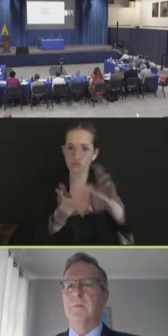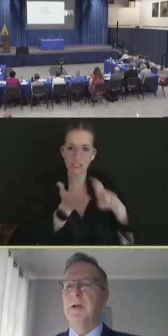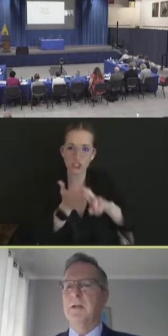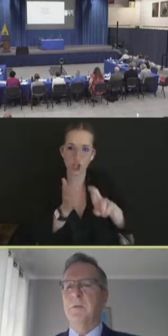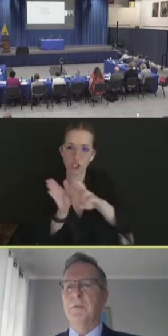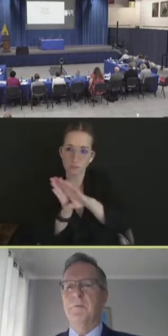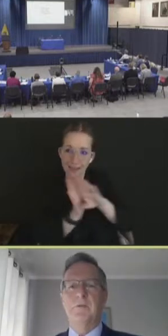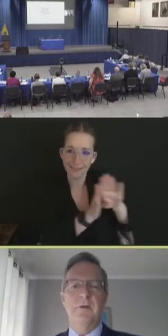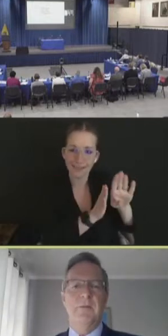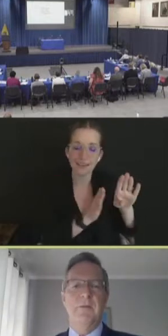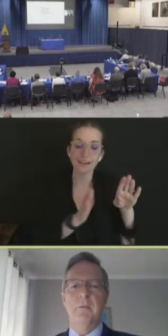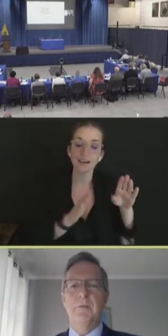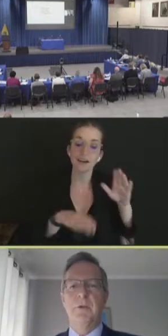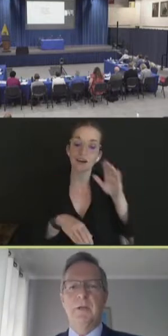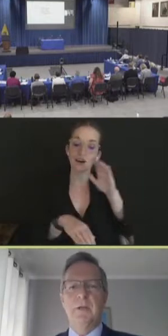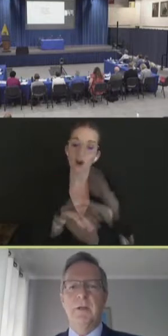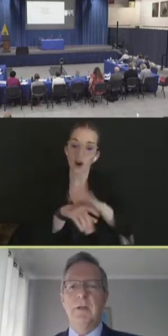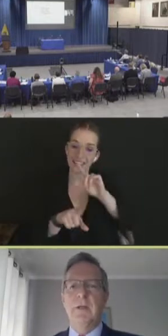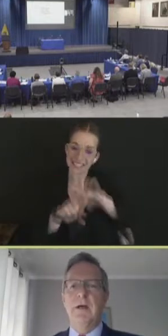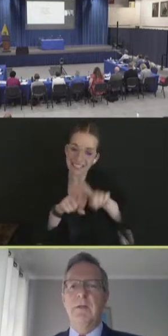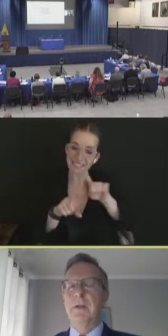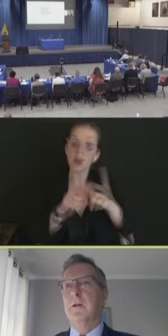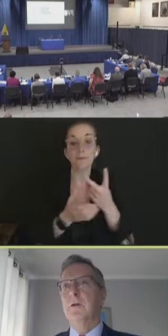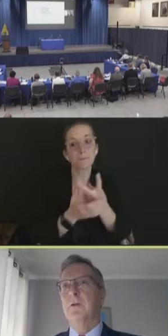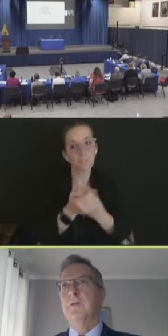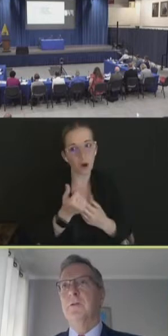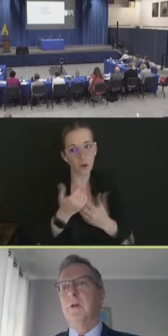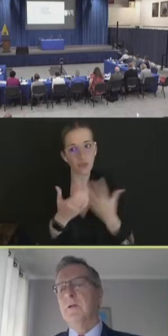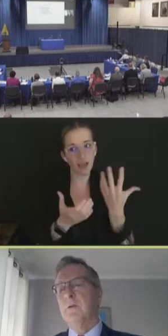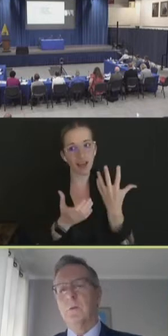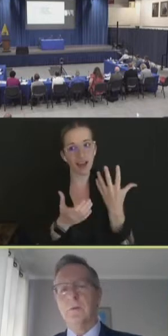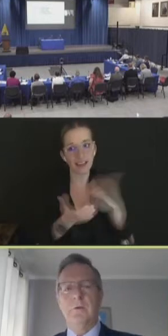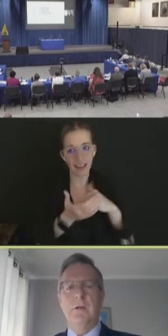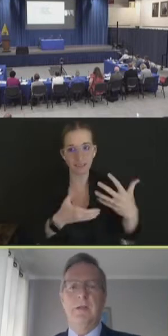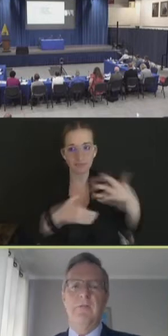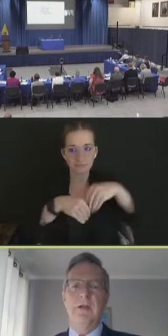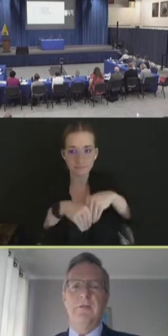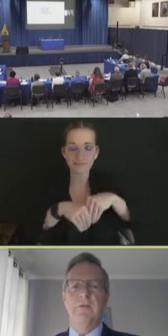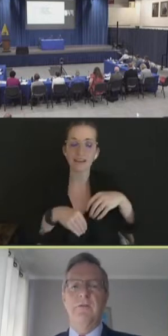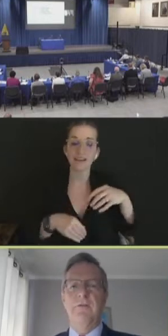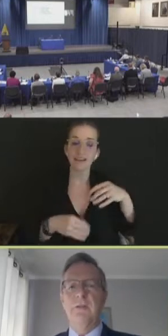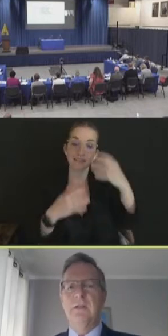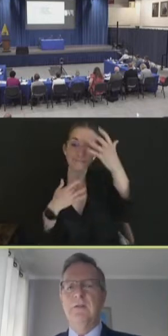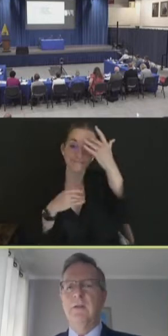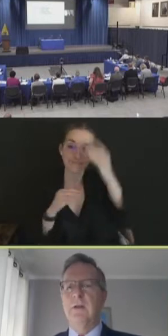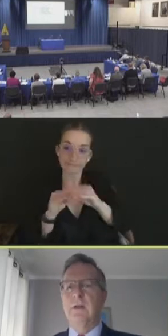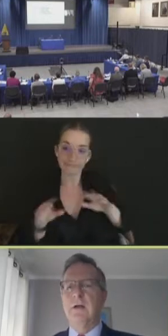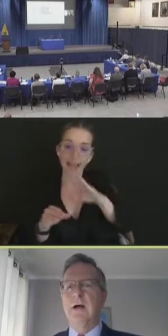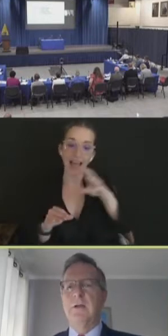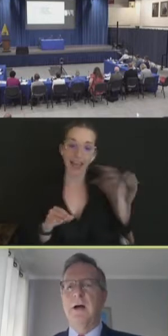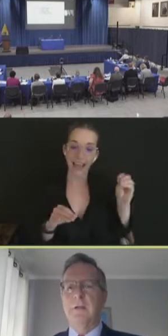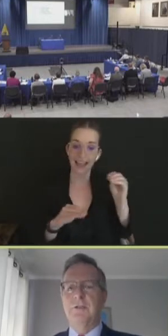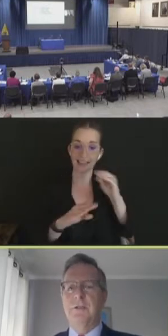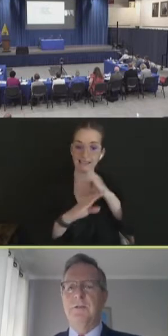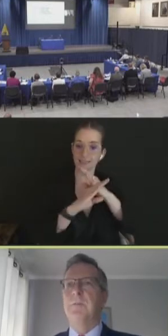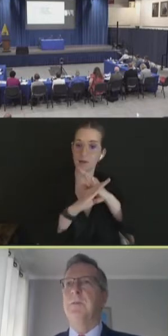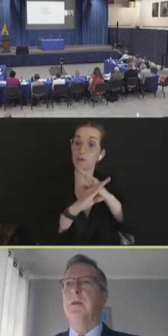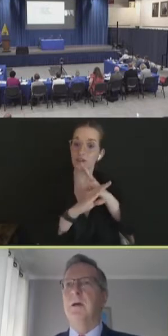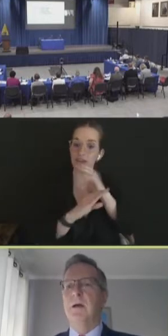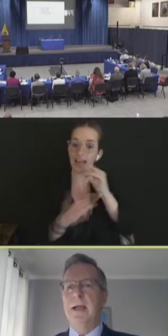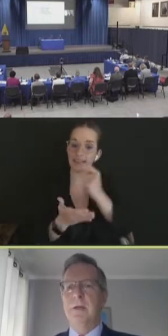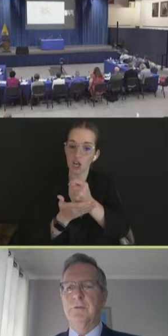again, combining both preventive and therapeutic. That includes, in ranked order, infectious disease,